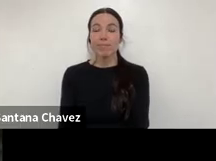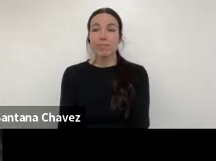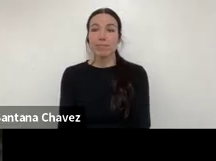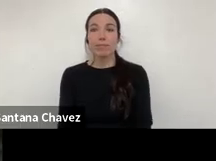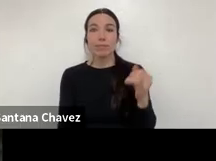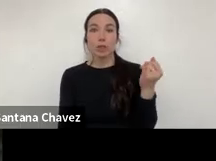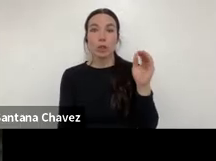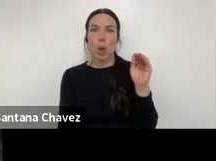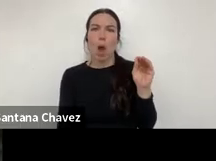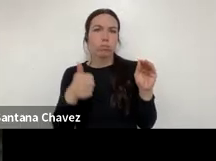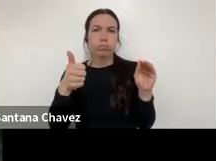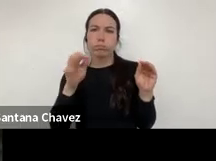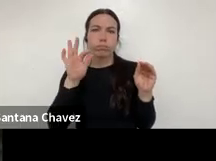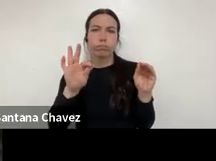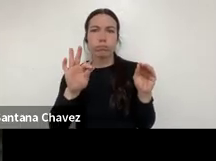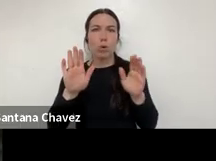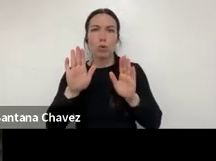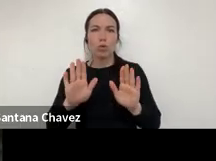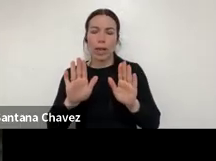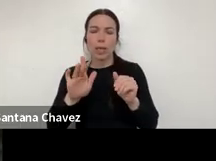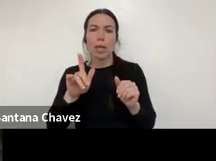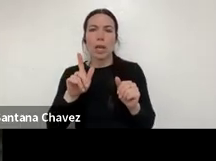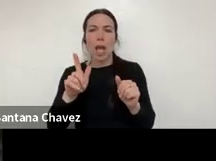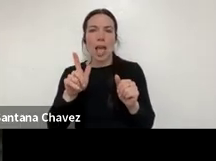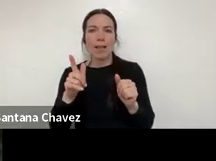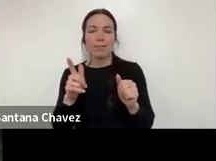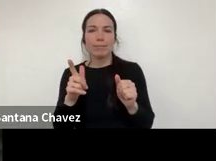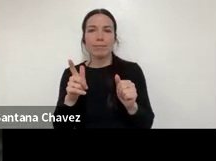No, that's great. And just to say that